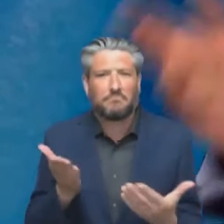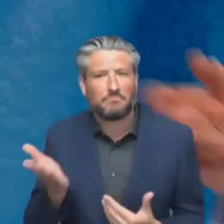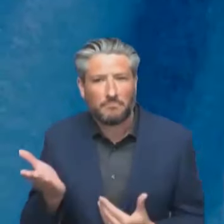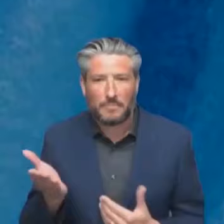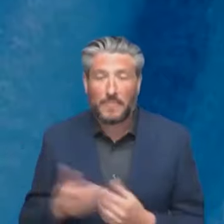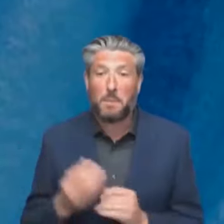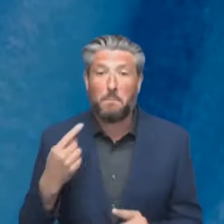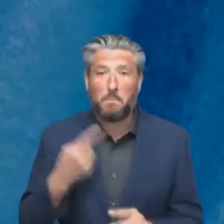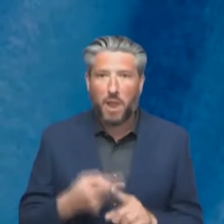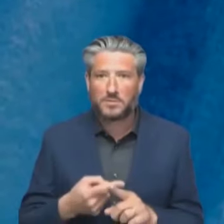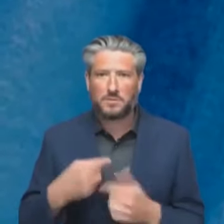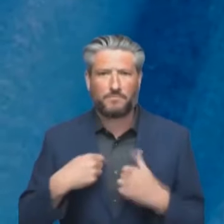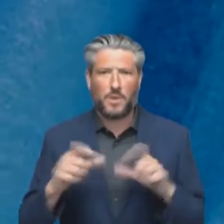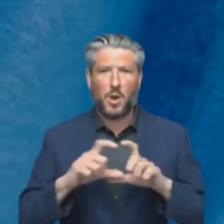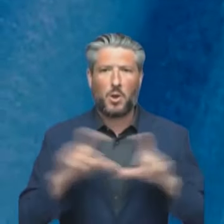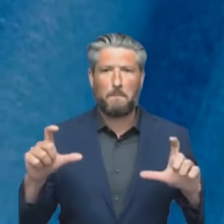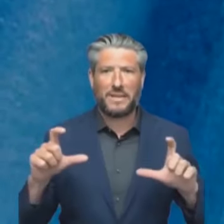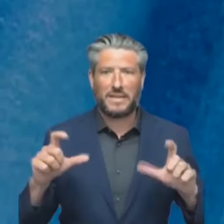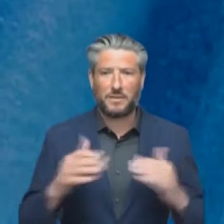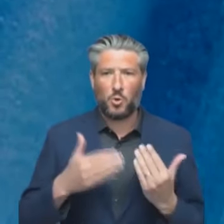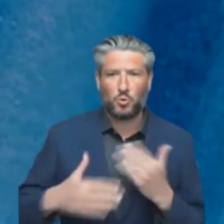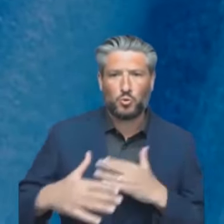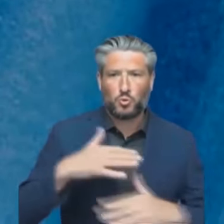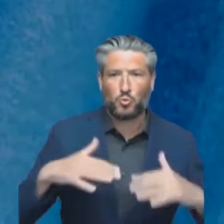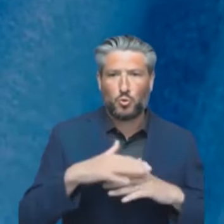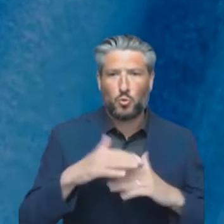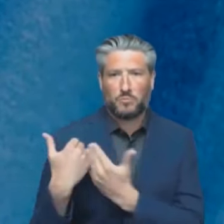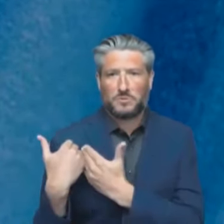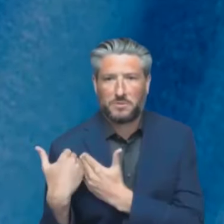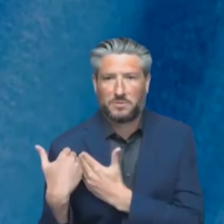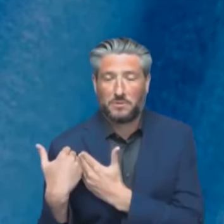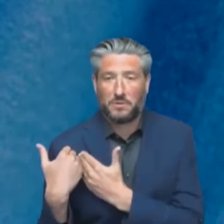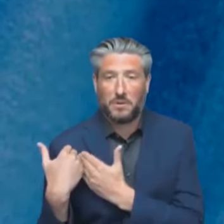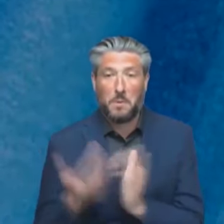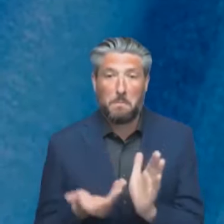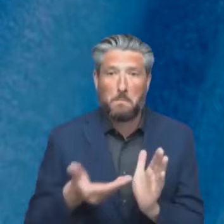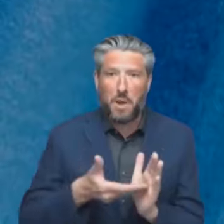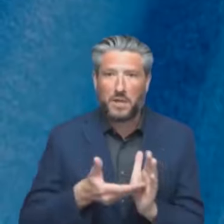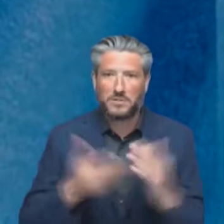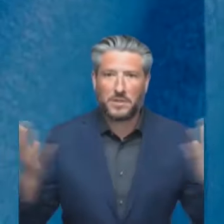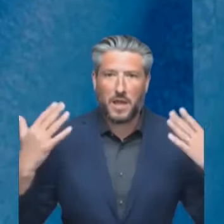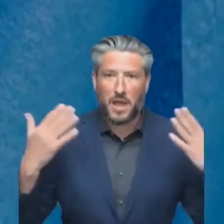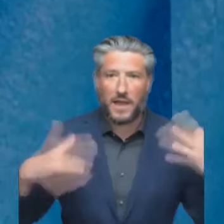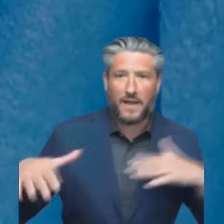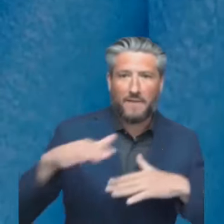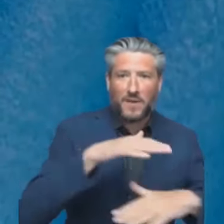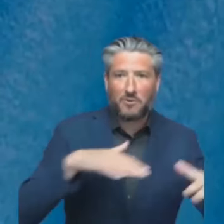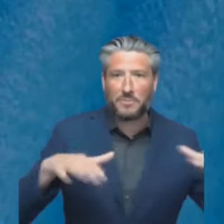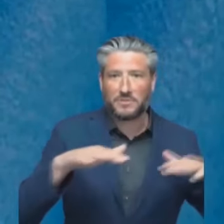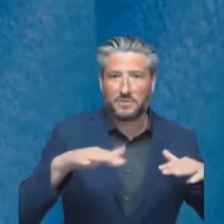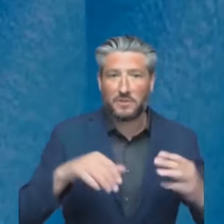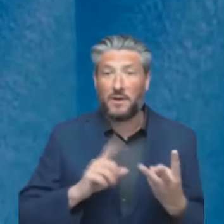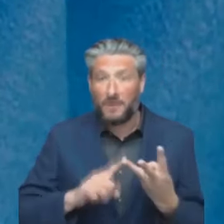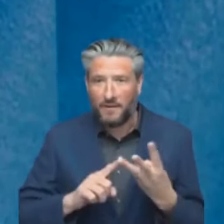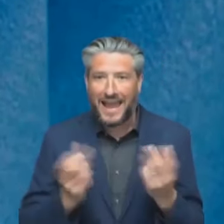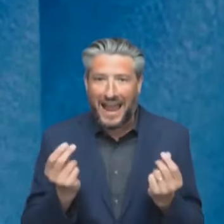responsibility, or our ESG policy, which combines social, environmental, and economic performance. It is a hugely robust policy. As